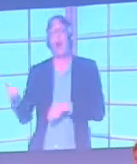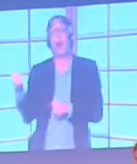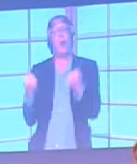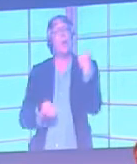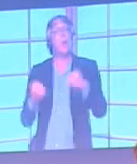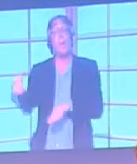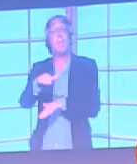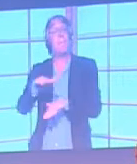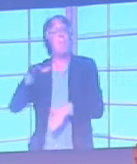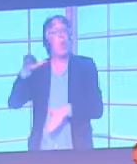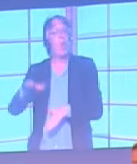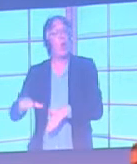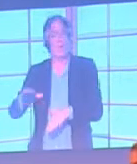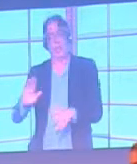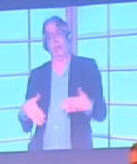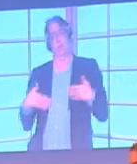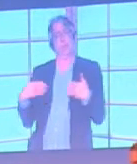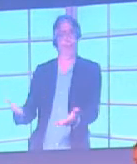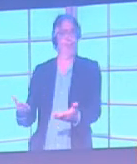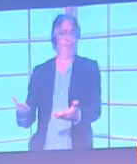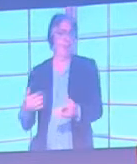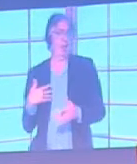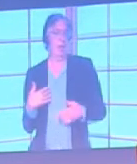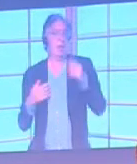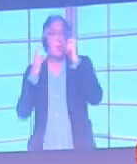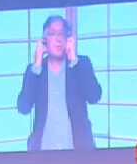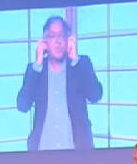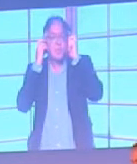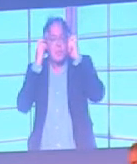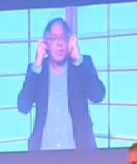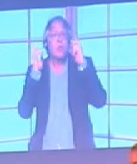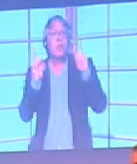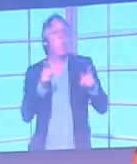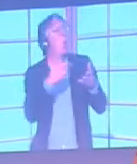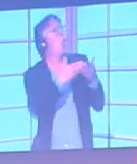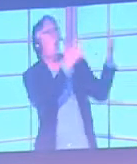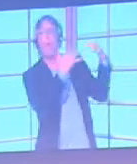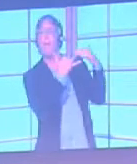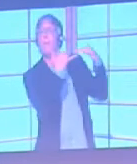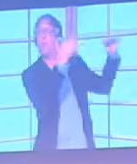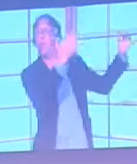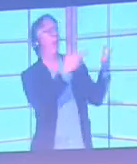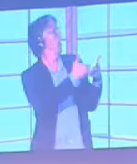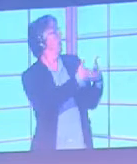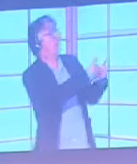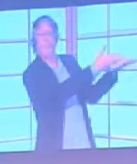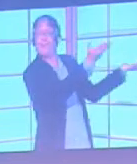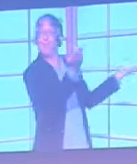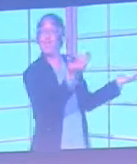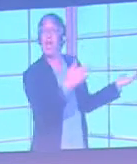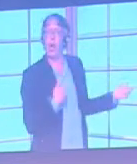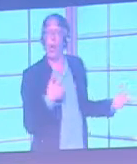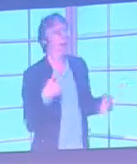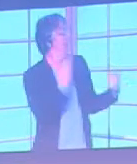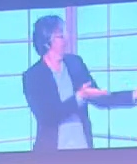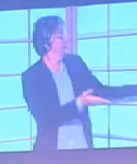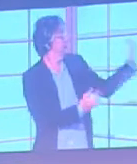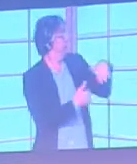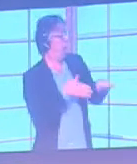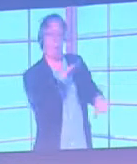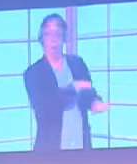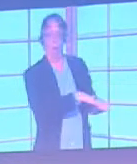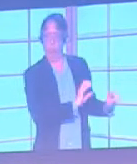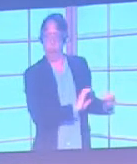parking spaces, yet we do an exception, and this is for people with disabilities. And within